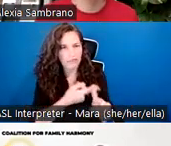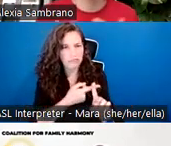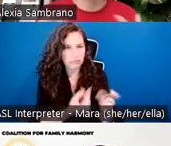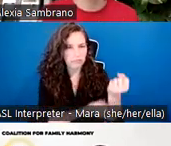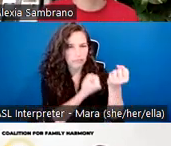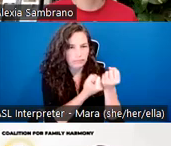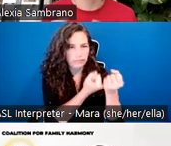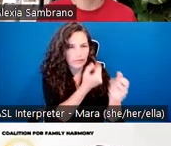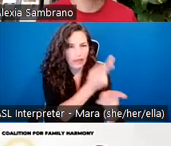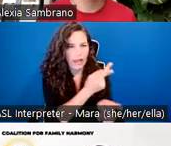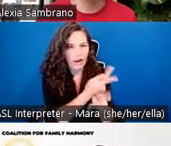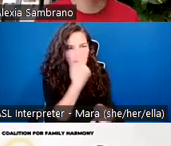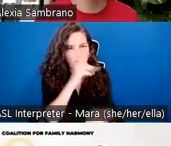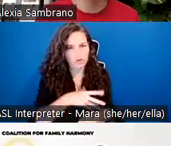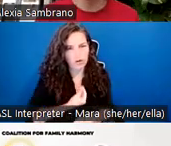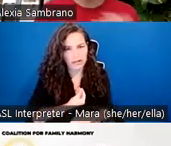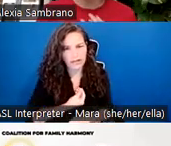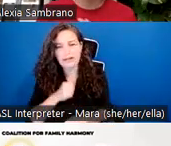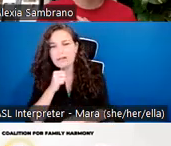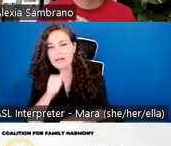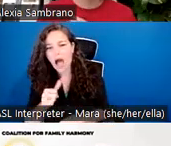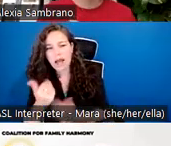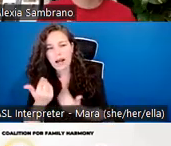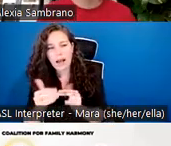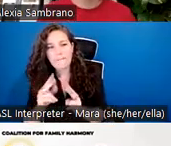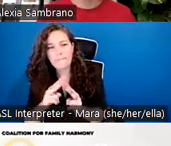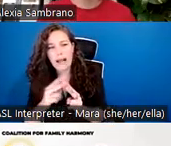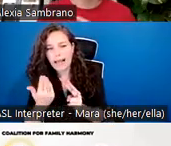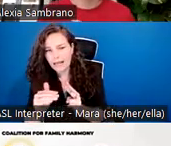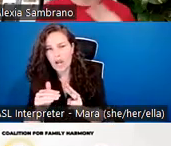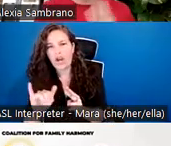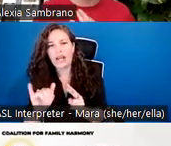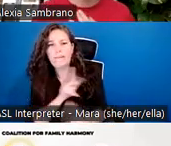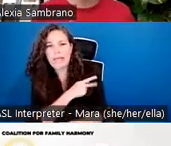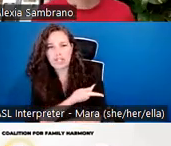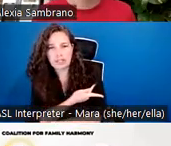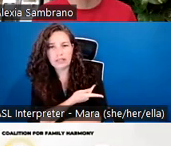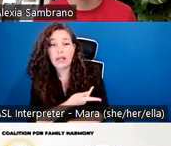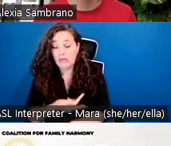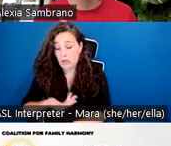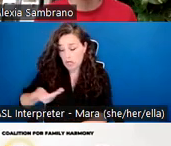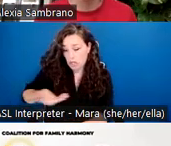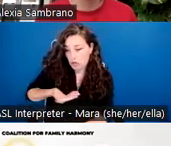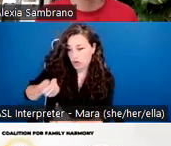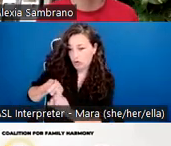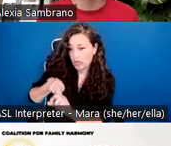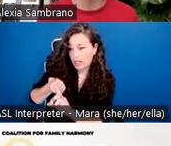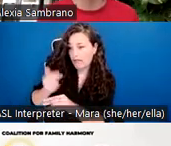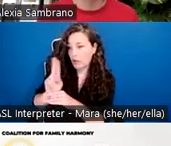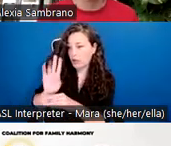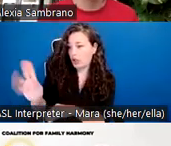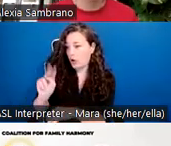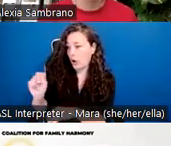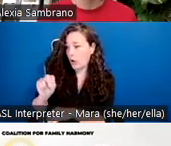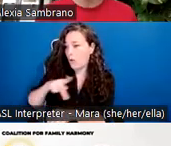non-binary patients? How can we provide gender affirming care? So asking for pronouns and introducing yourself with your own pronouns is definitely a great place to start when you're working